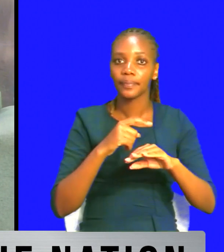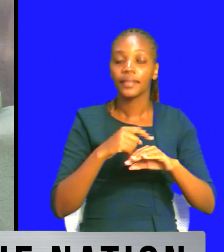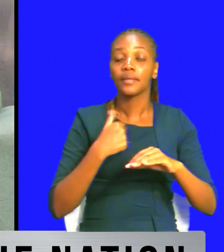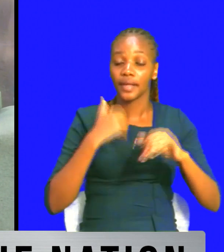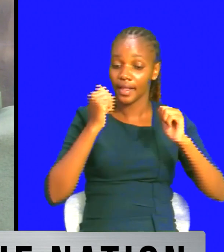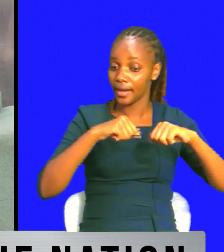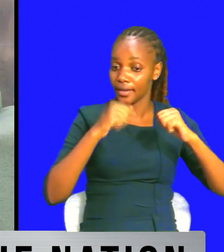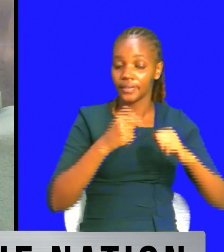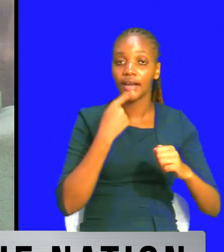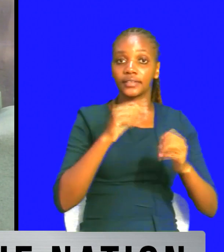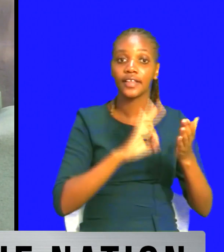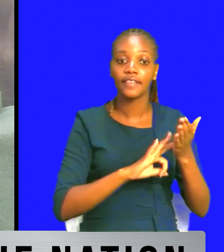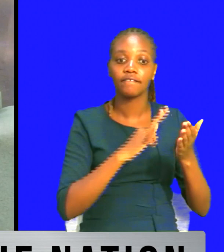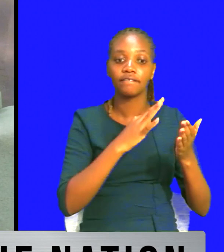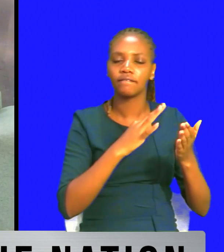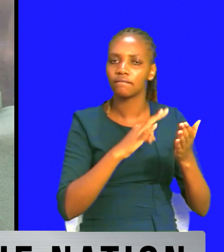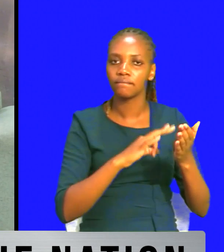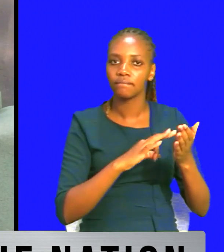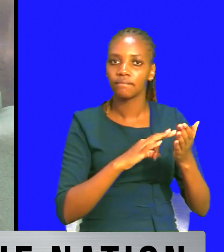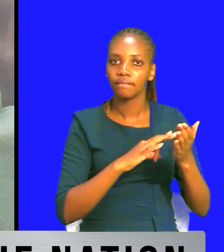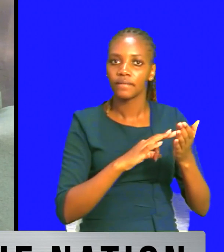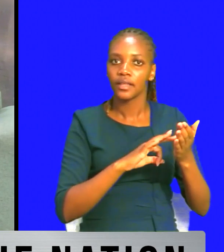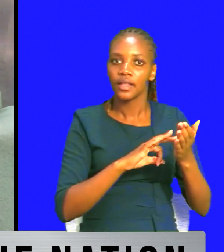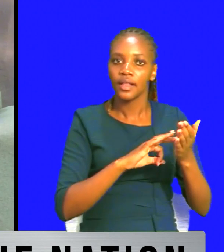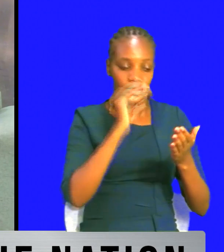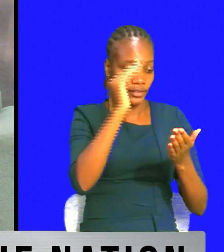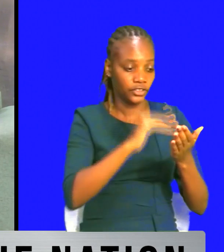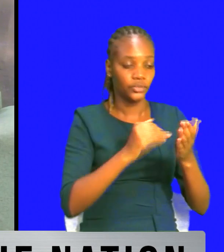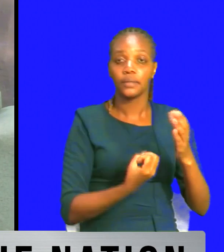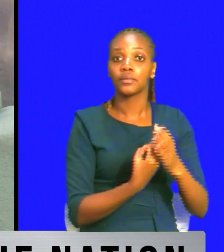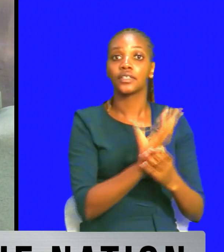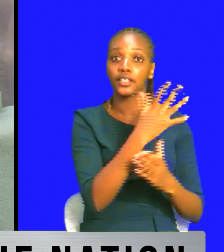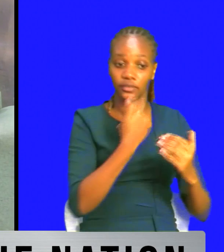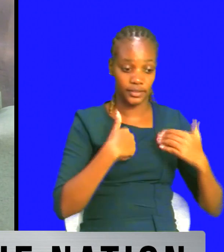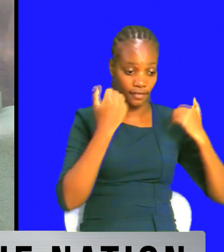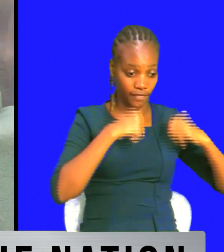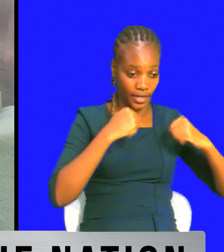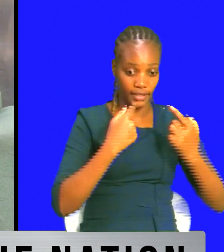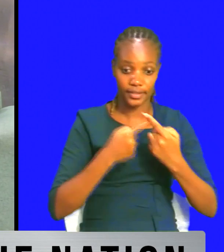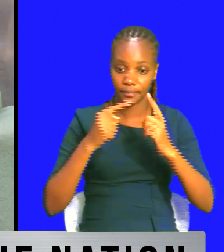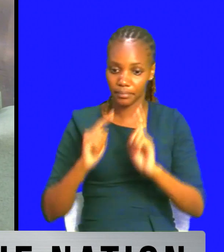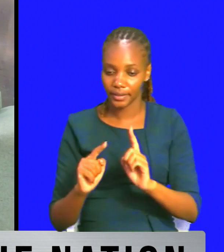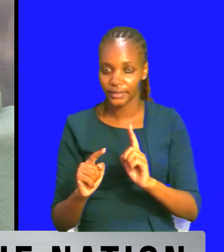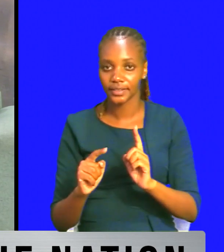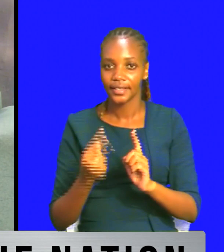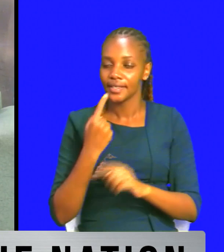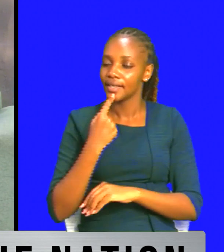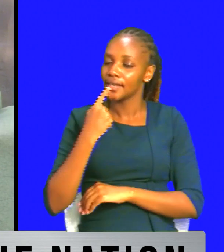said financing production. I mean, subsidizing production. I agree with, but then I always said that you cannot